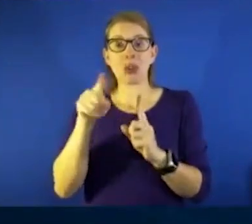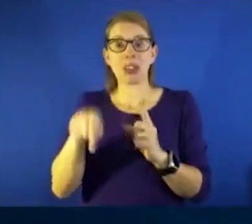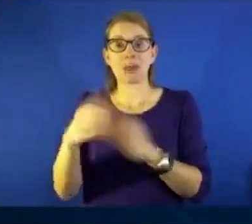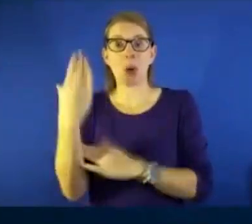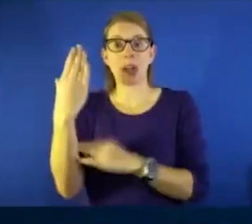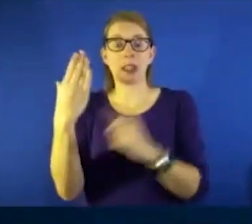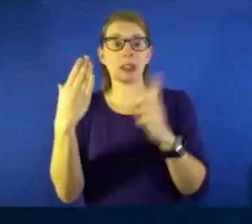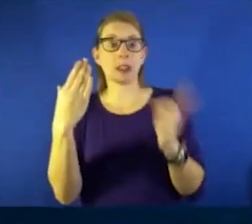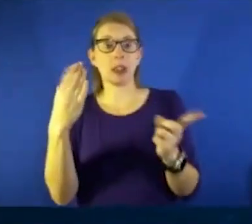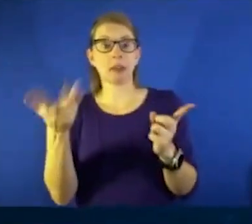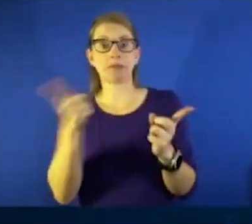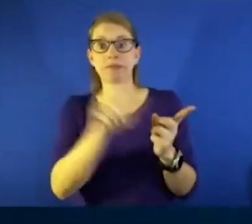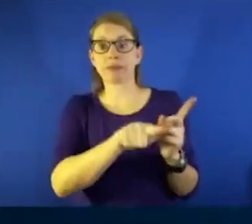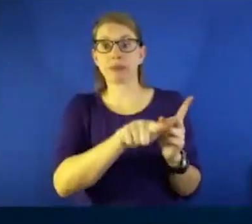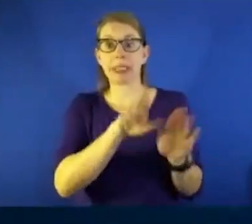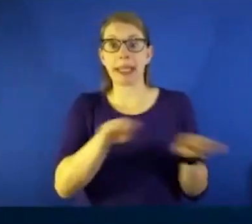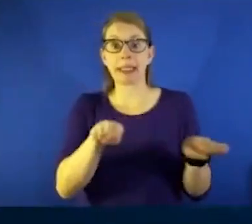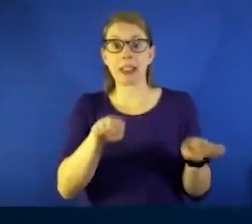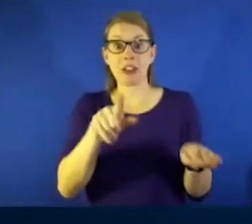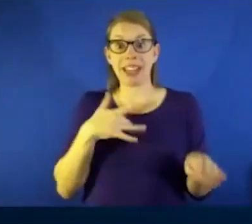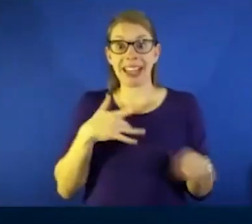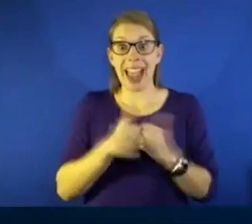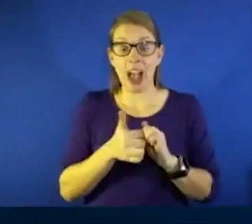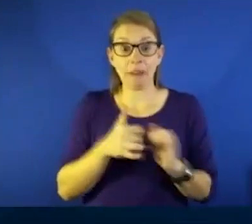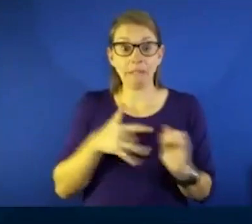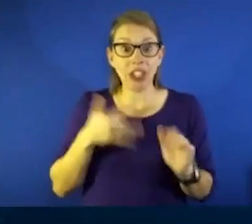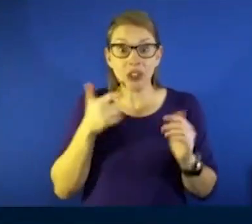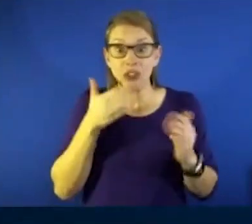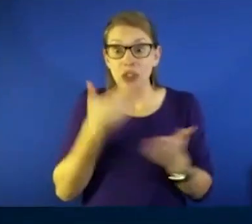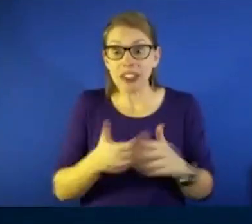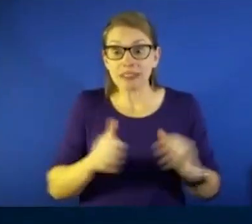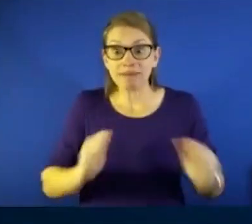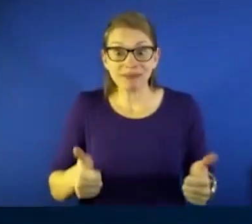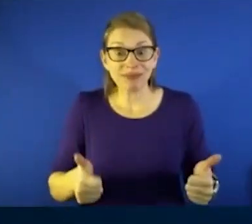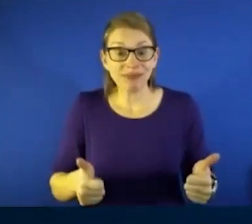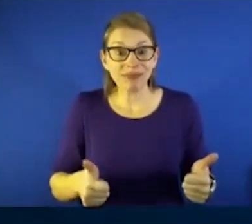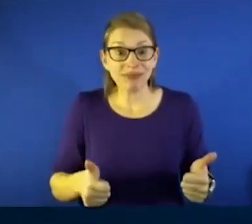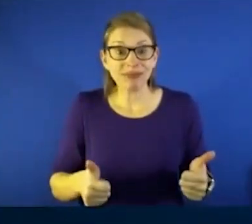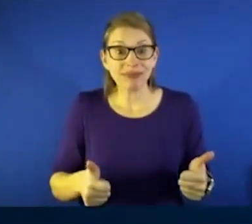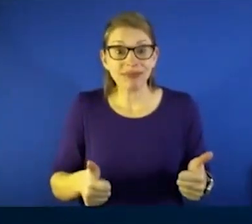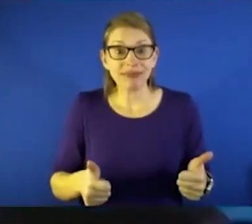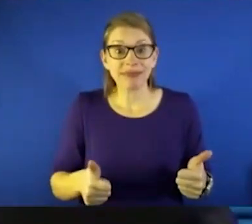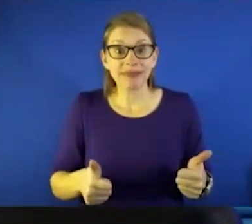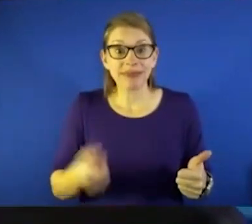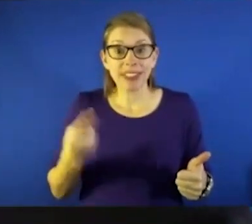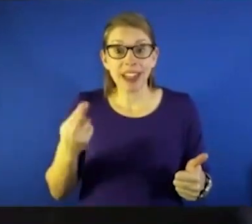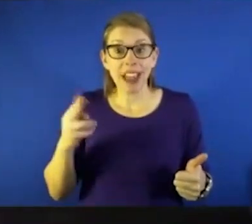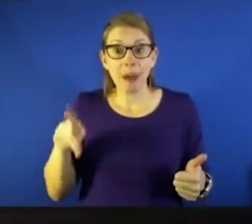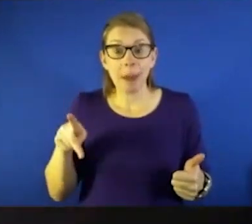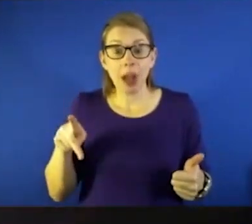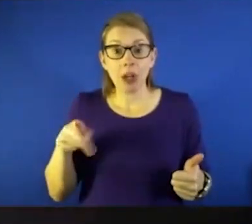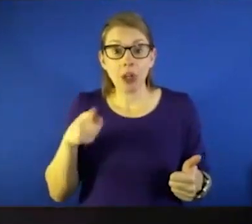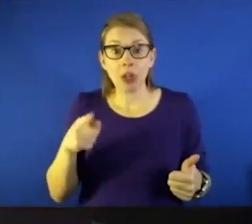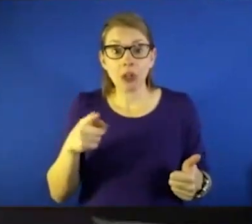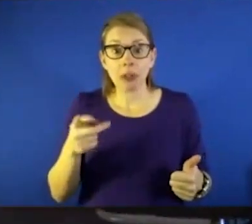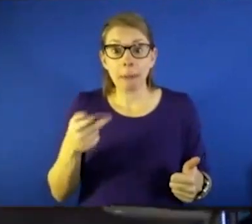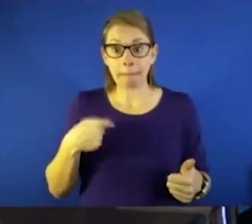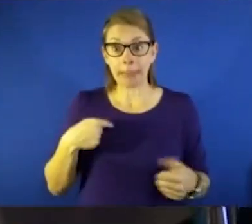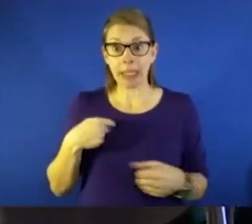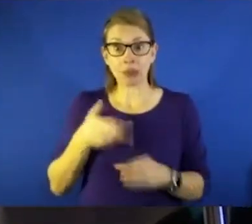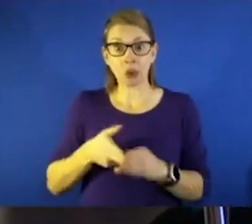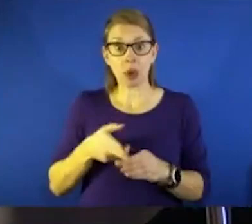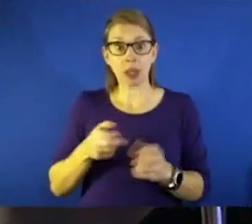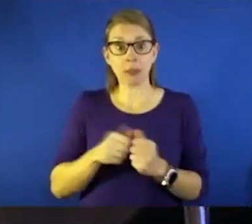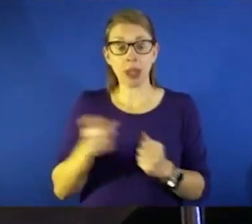feeling? Good. Everybody feeling good? Ready to go to Harry Potter World? Are you guys taking me to Harry Potter World with you?